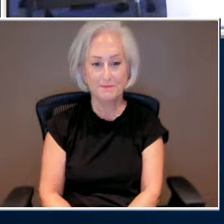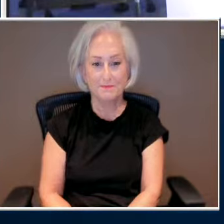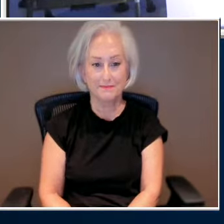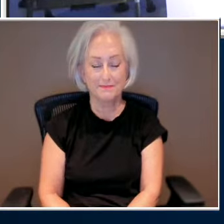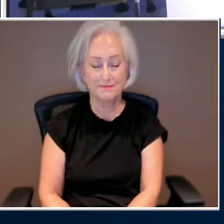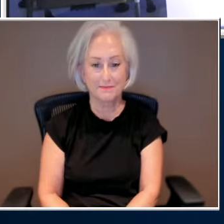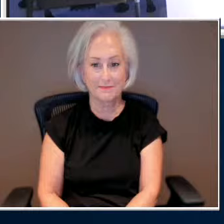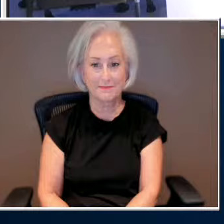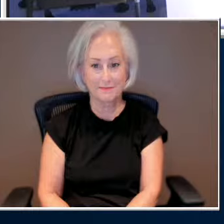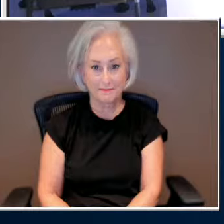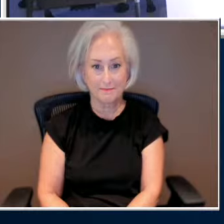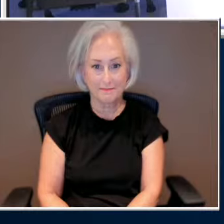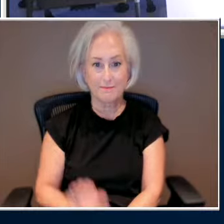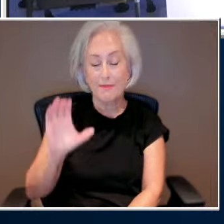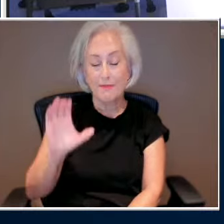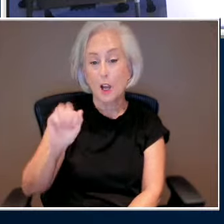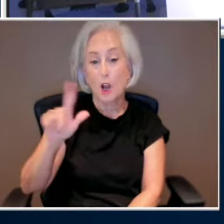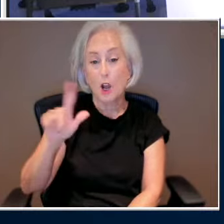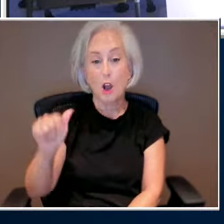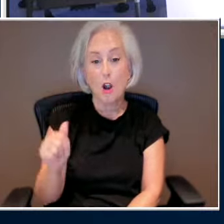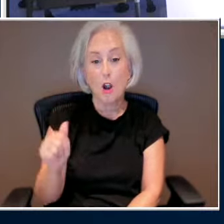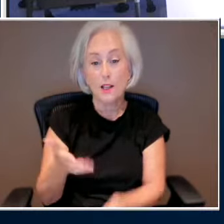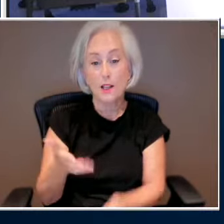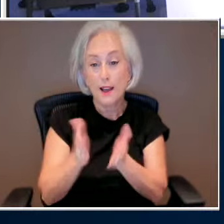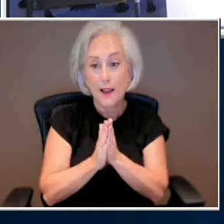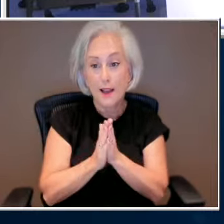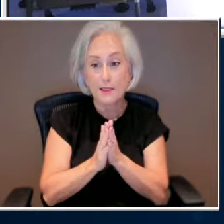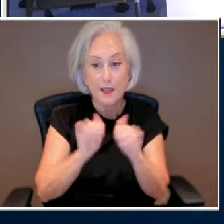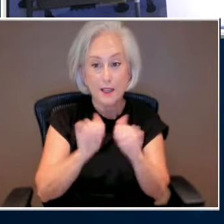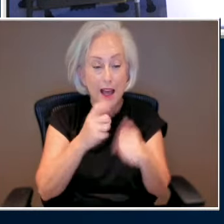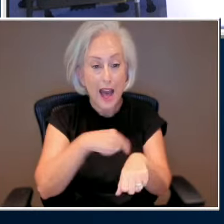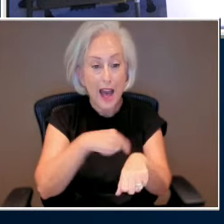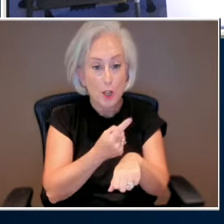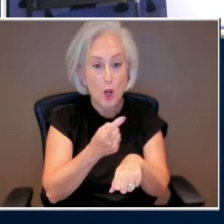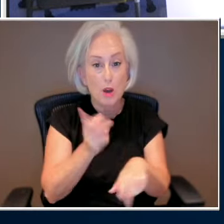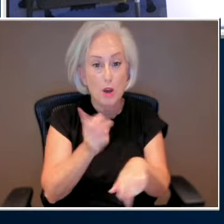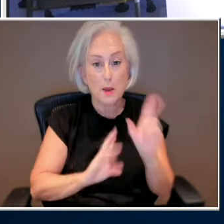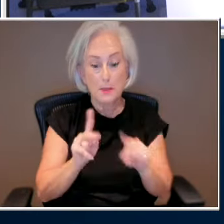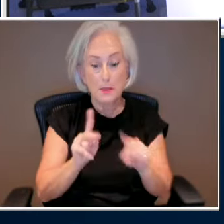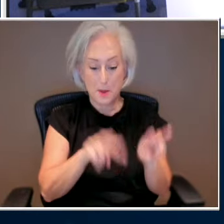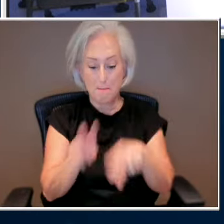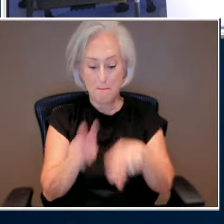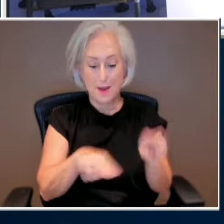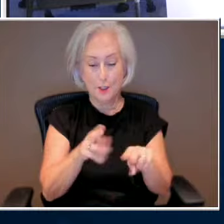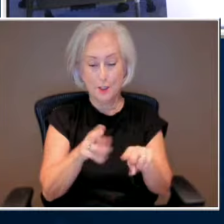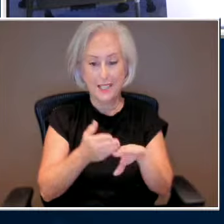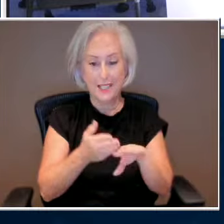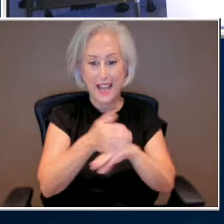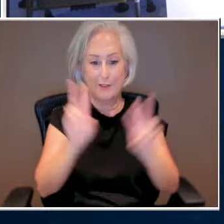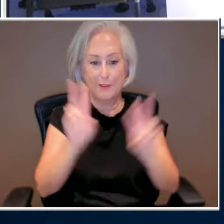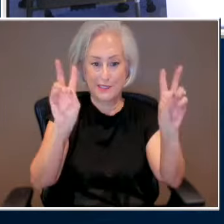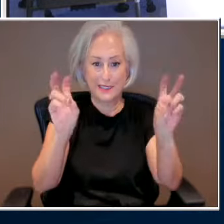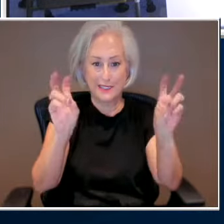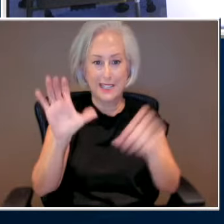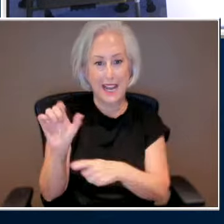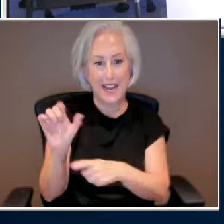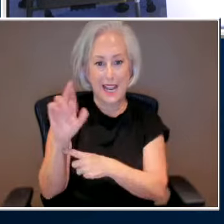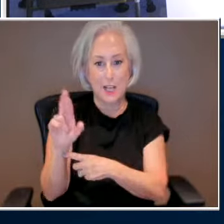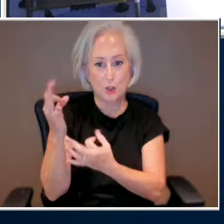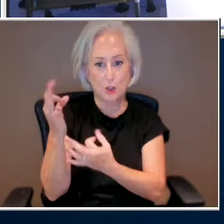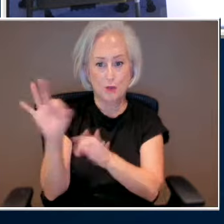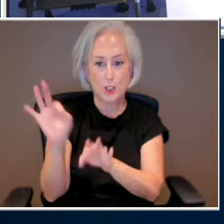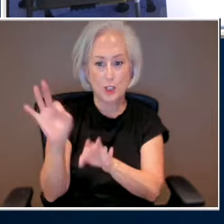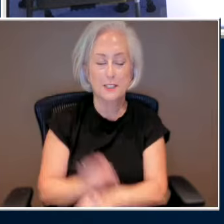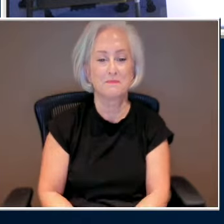Carla asks, how long are people monitored once declared cancer-free? Dr. Larson?